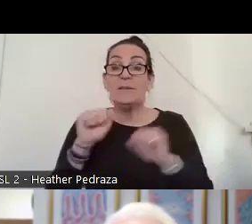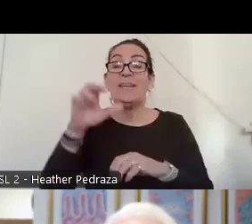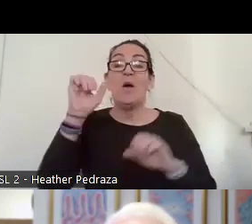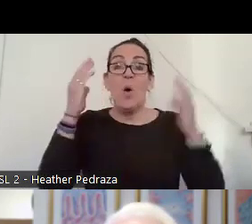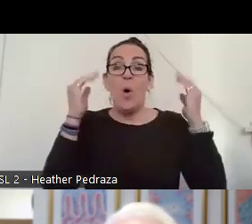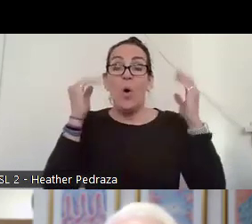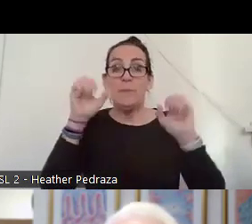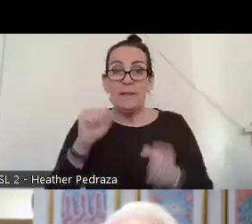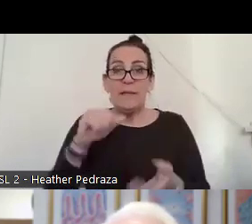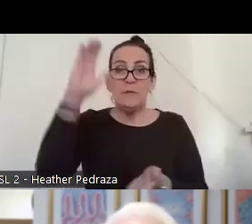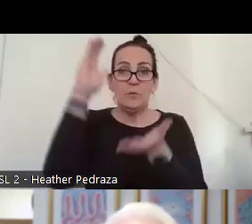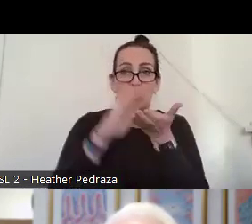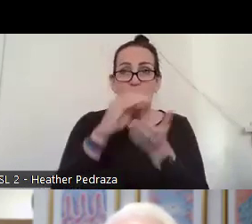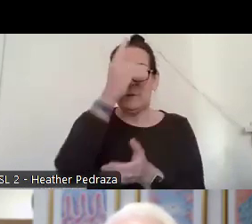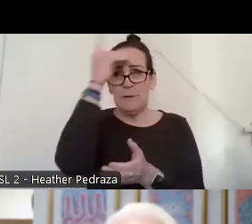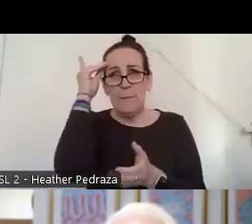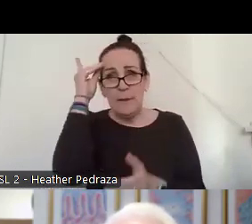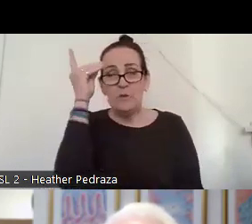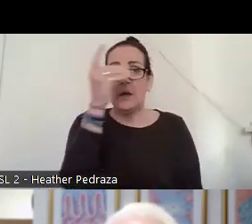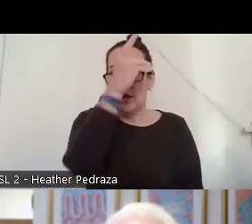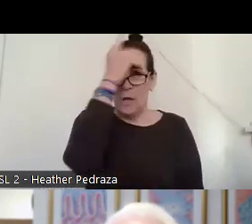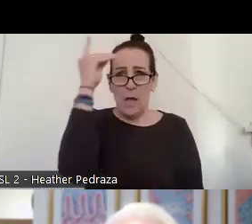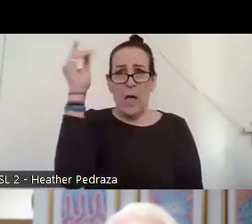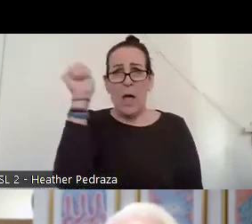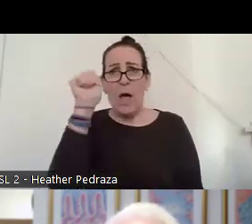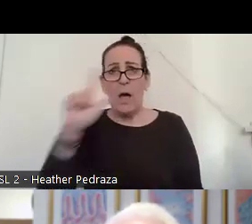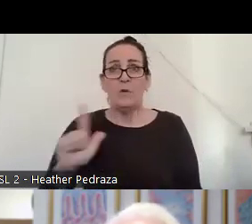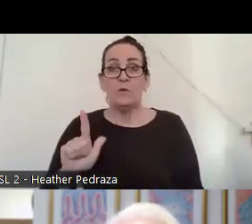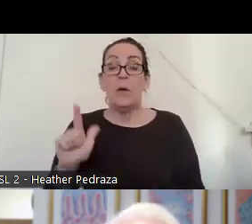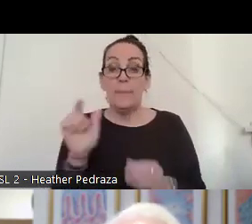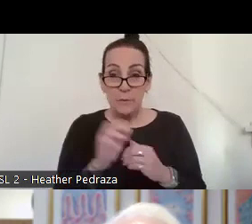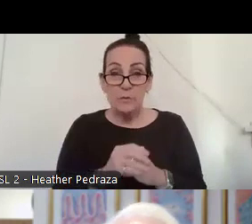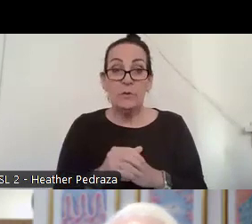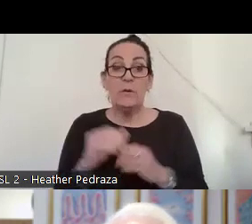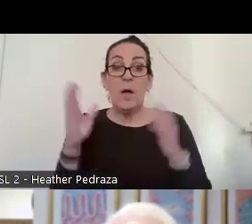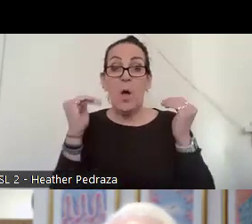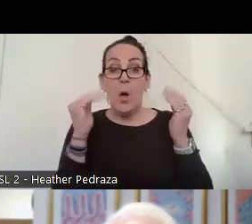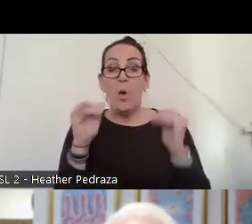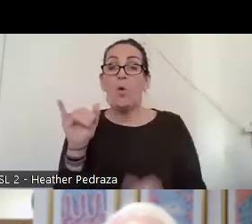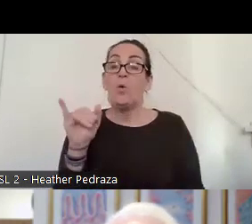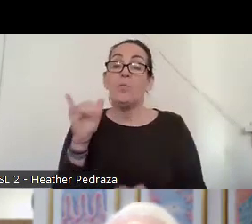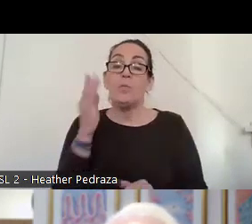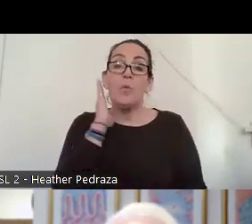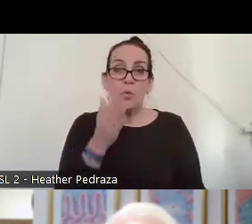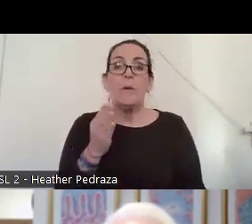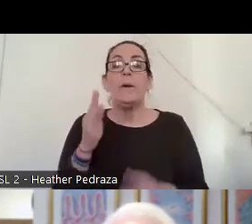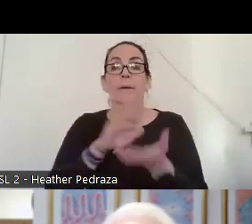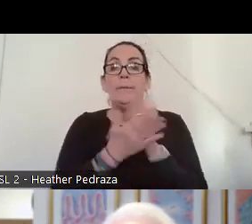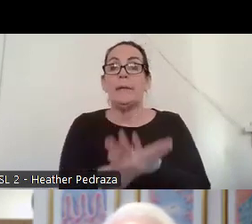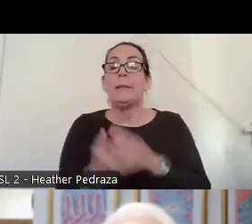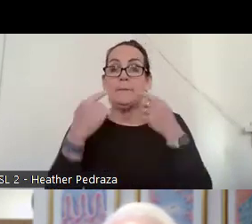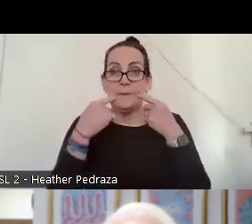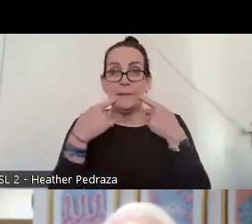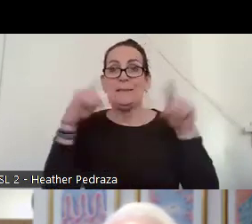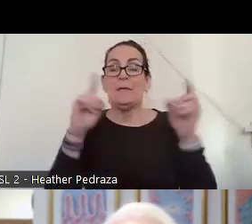hopefully what Jarman had presented will not be a reality. Hopefully we can reduce those